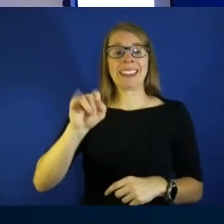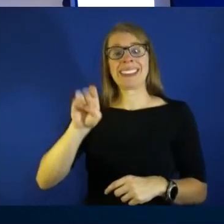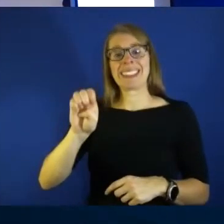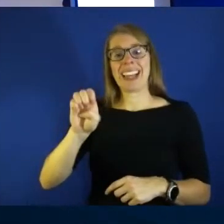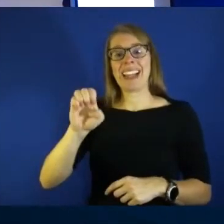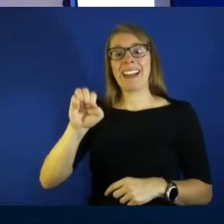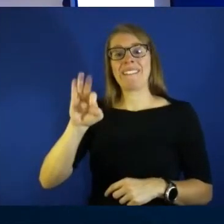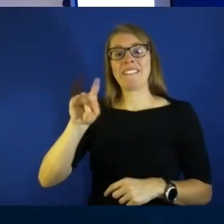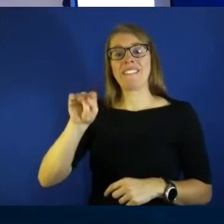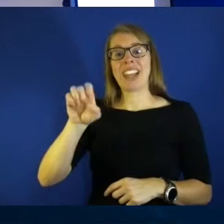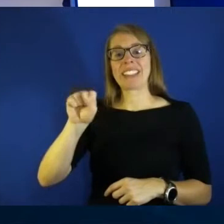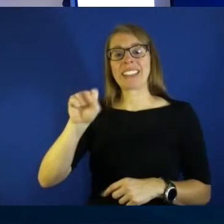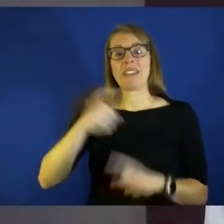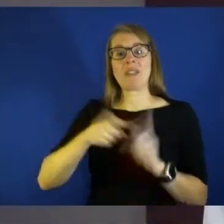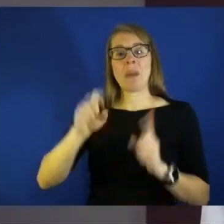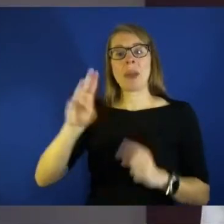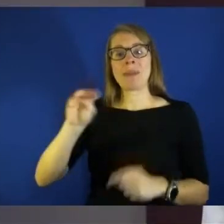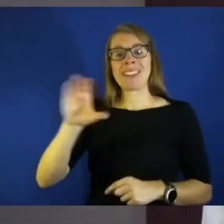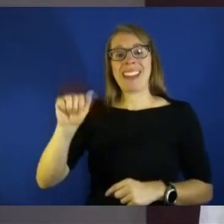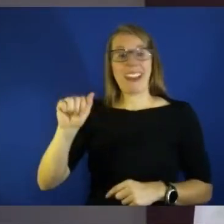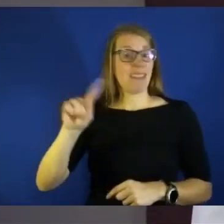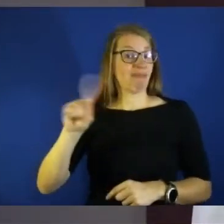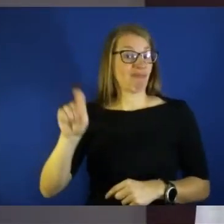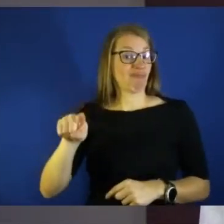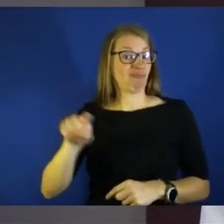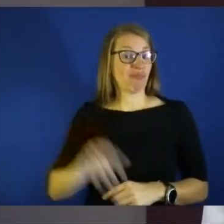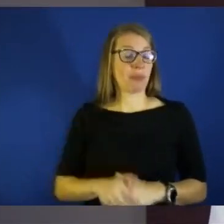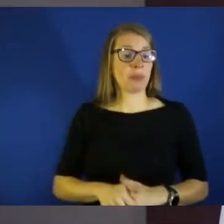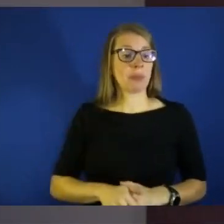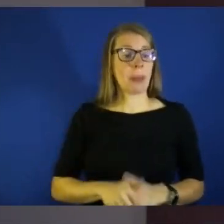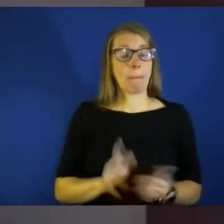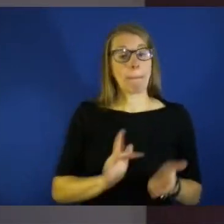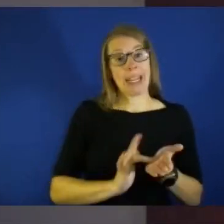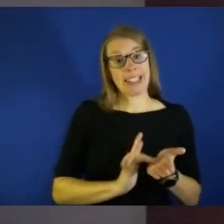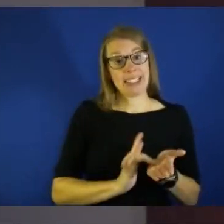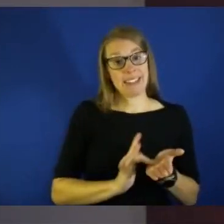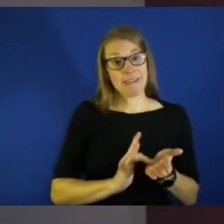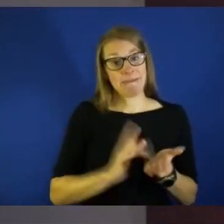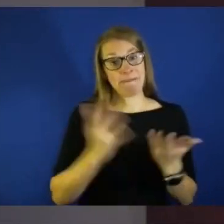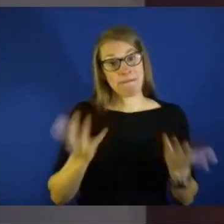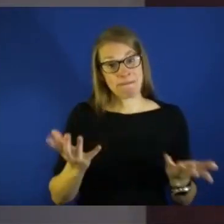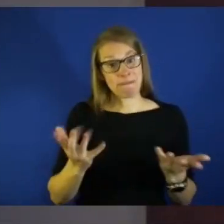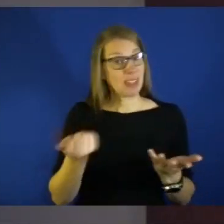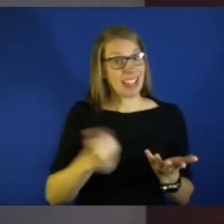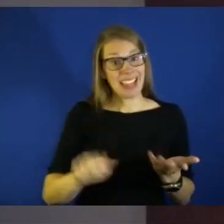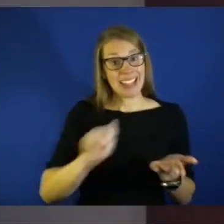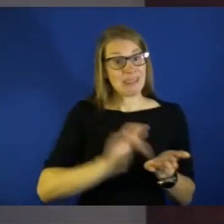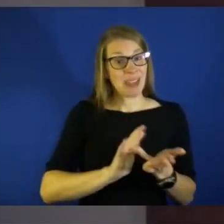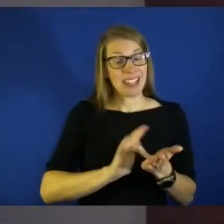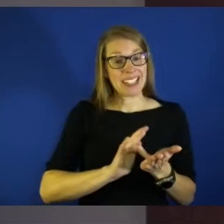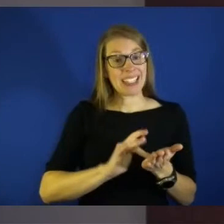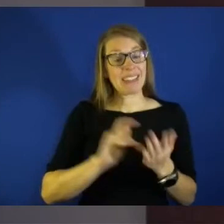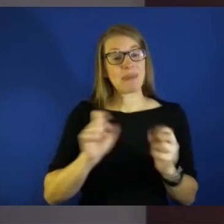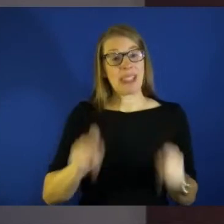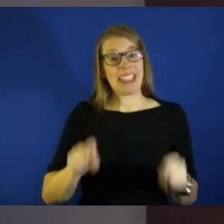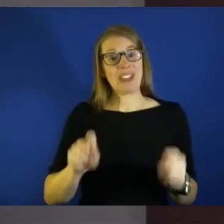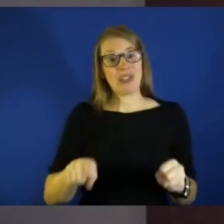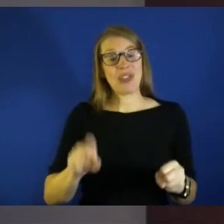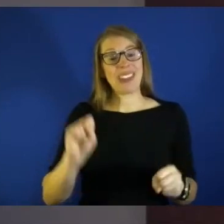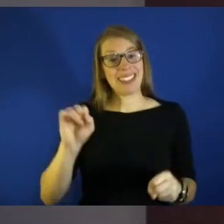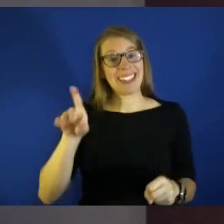Yeah. So, it's a medicine. So I always say, any medicine, there's potential for some side effects. And